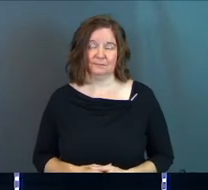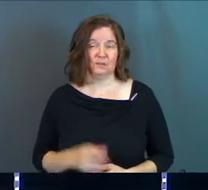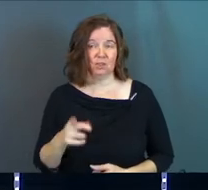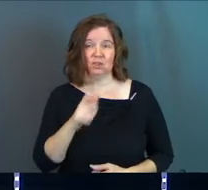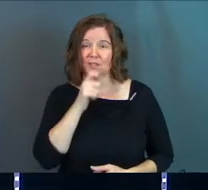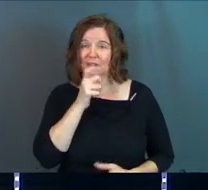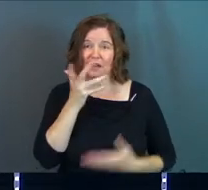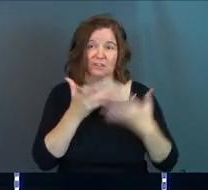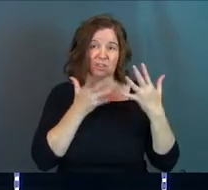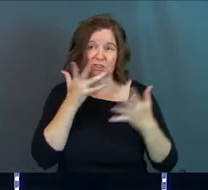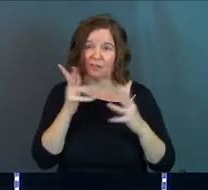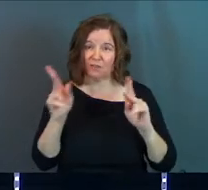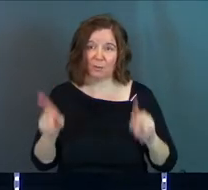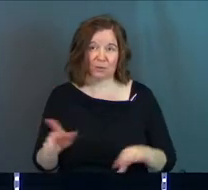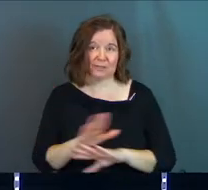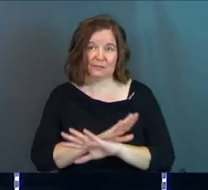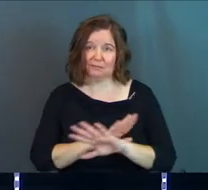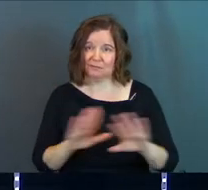You're not a shameful person.